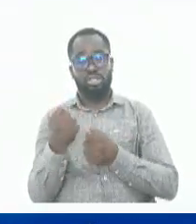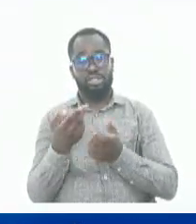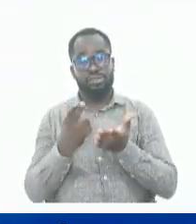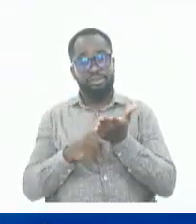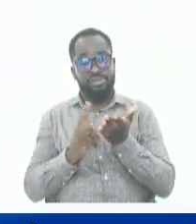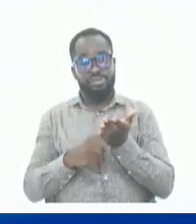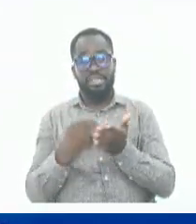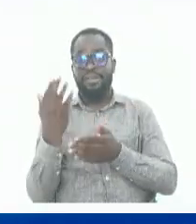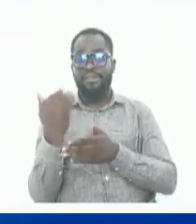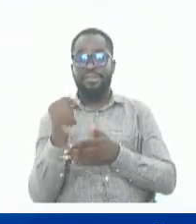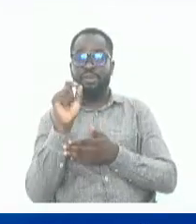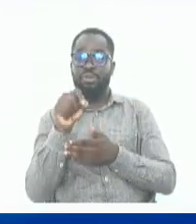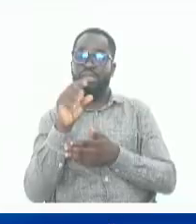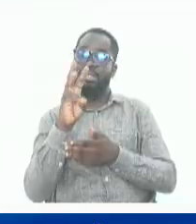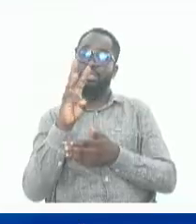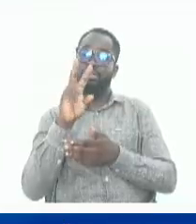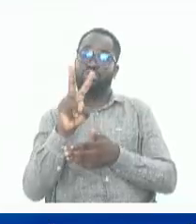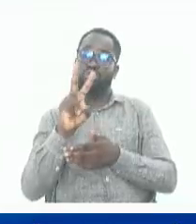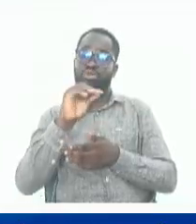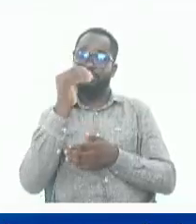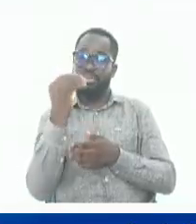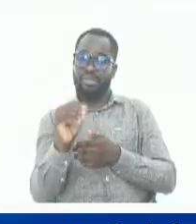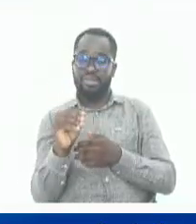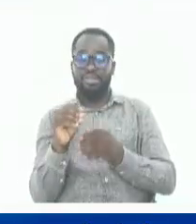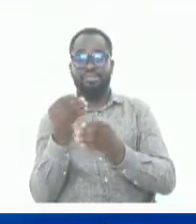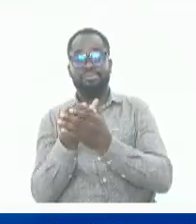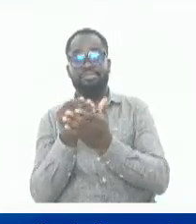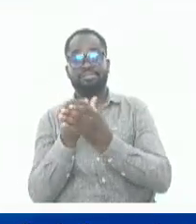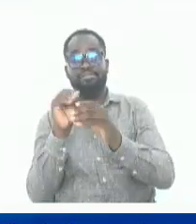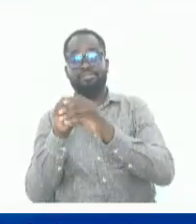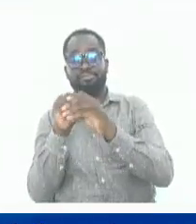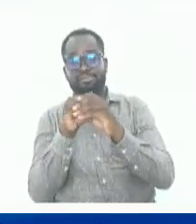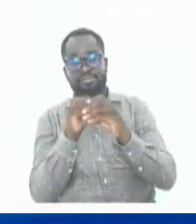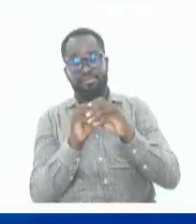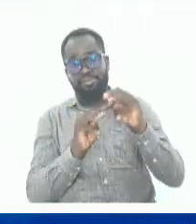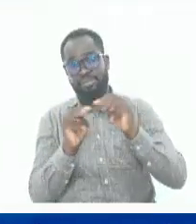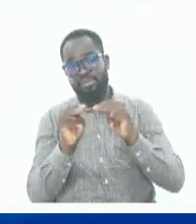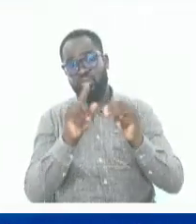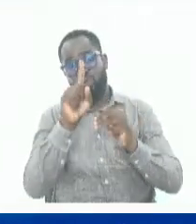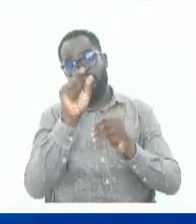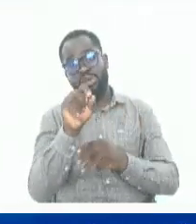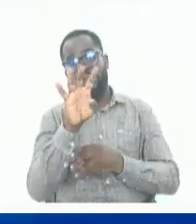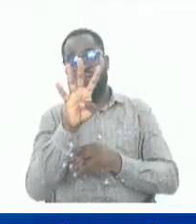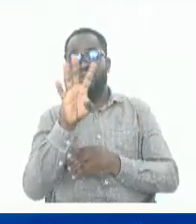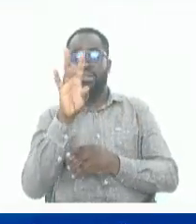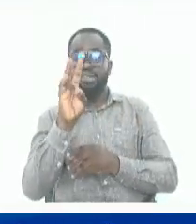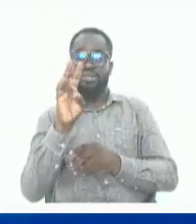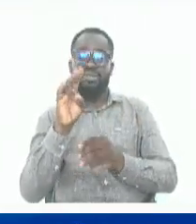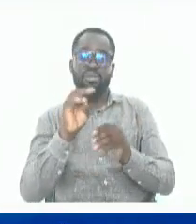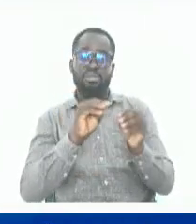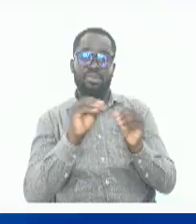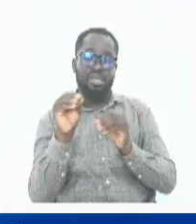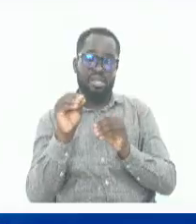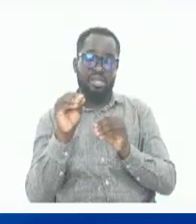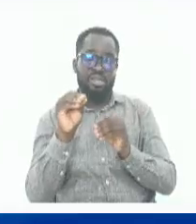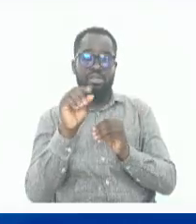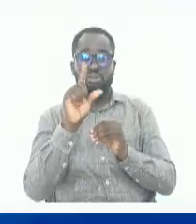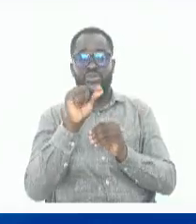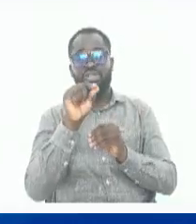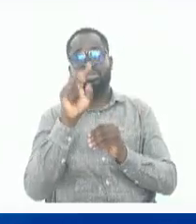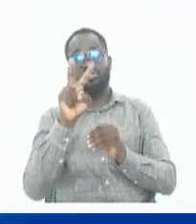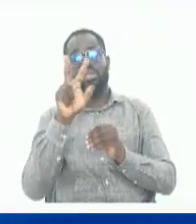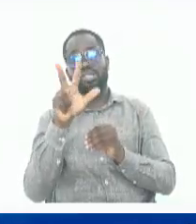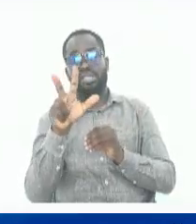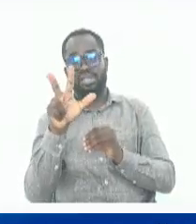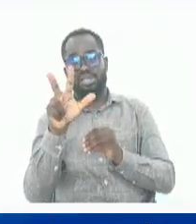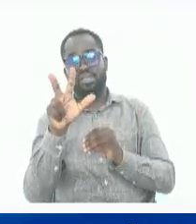a 15.62% growth in assets under management from 1.47 million in 2023 to